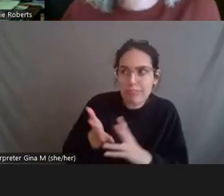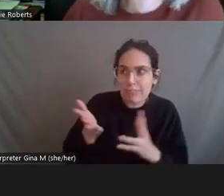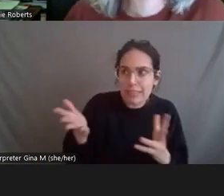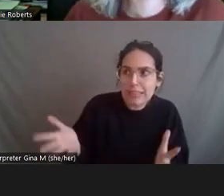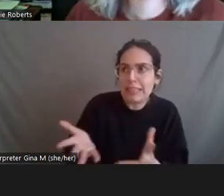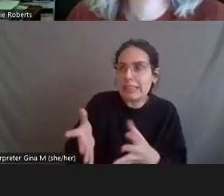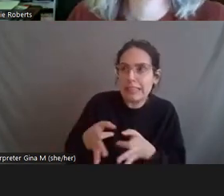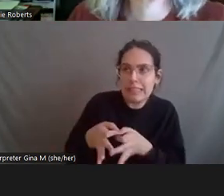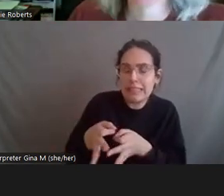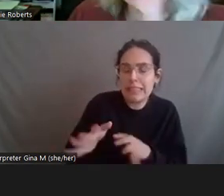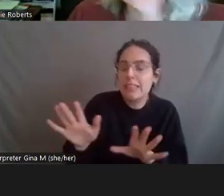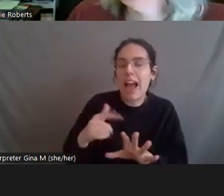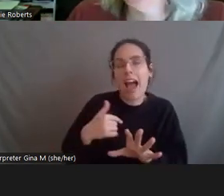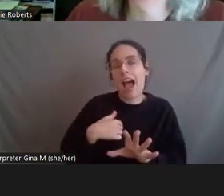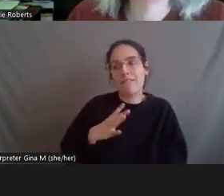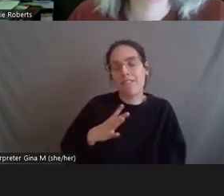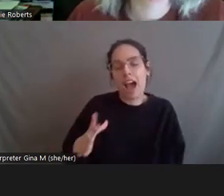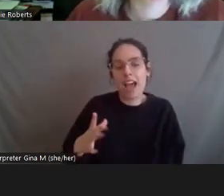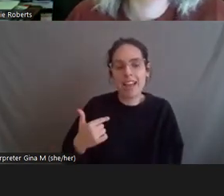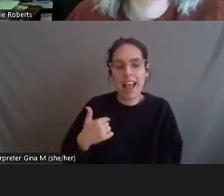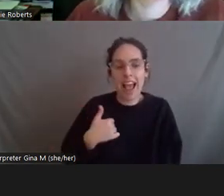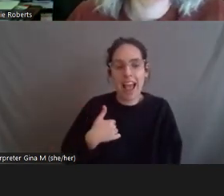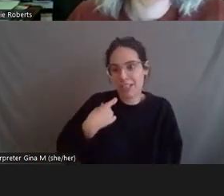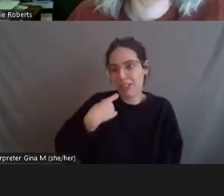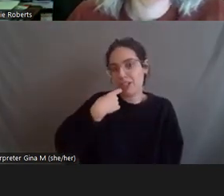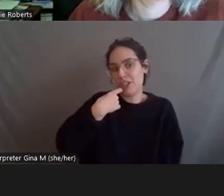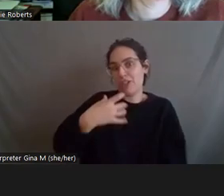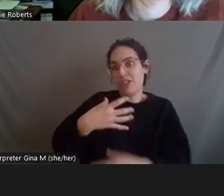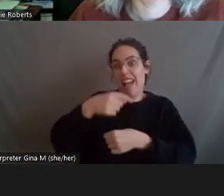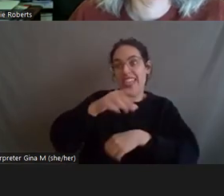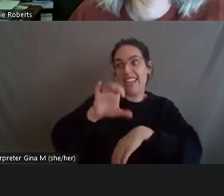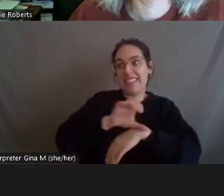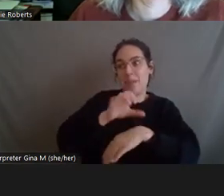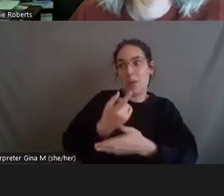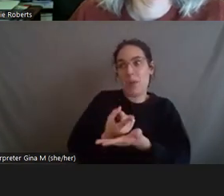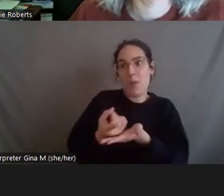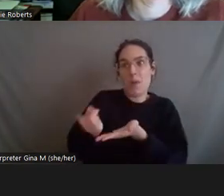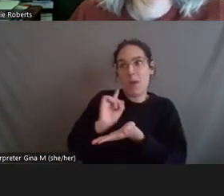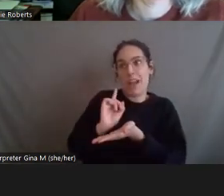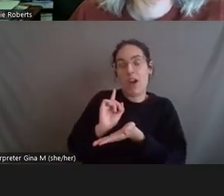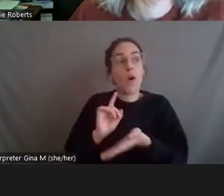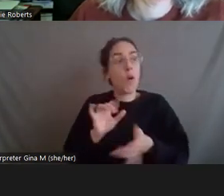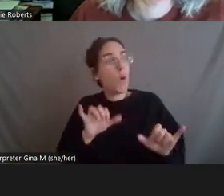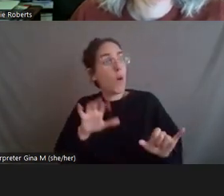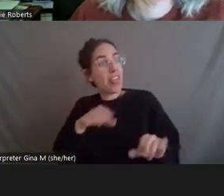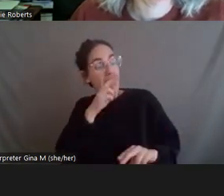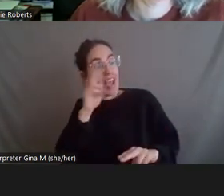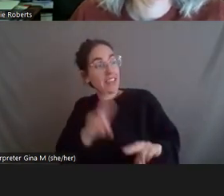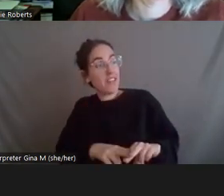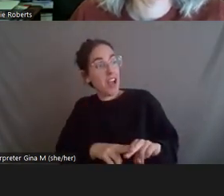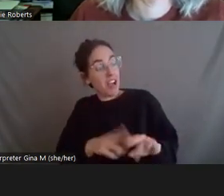back. I'm okay. I just got my computer a week ago. Oh, that's so fun though. That's a lot of